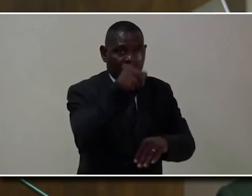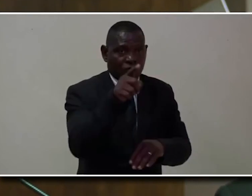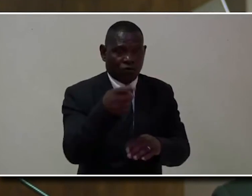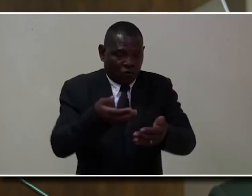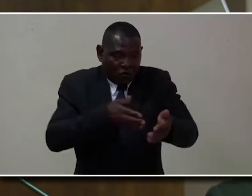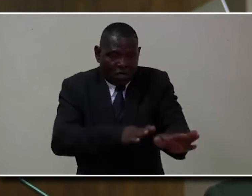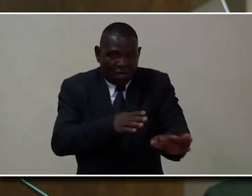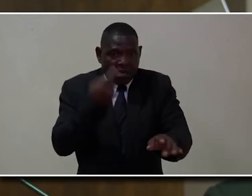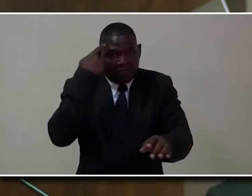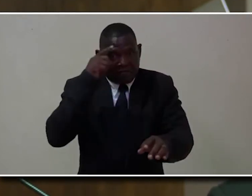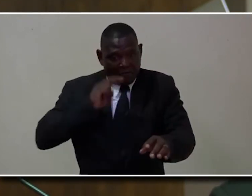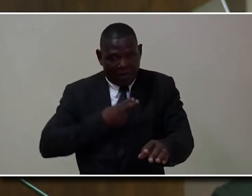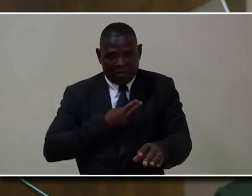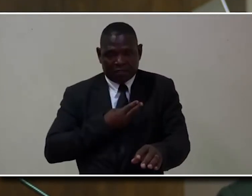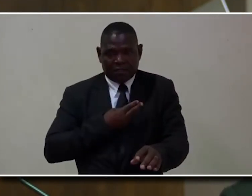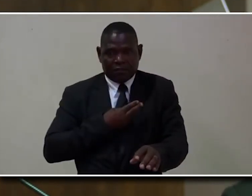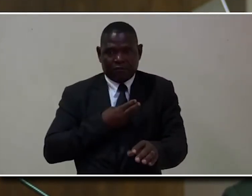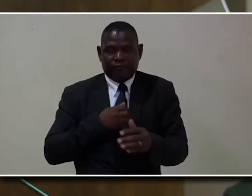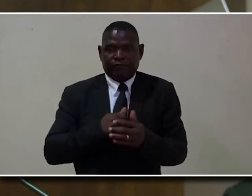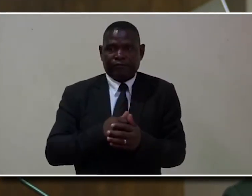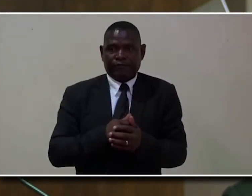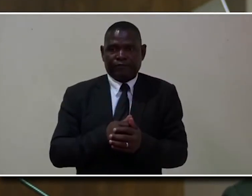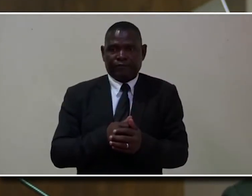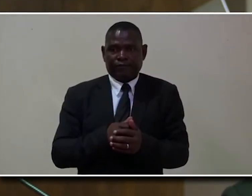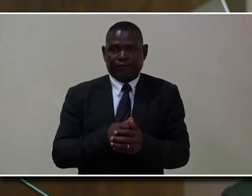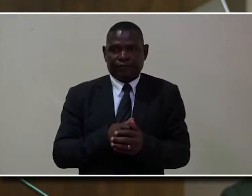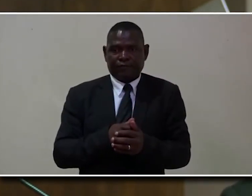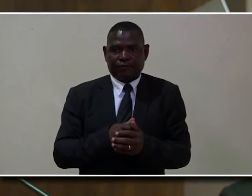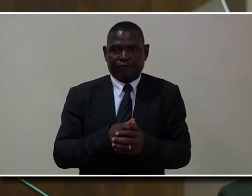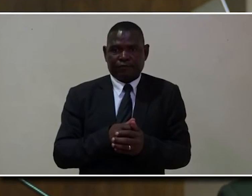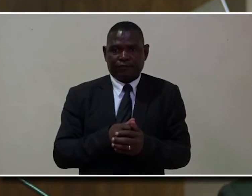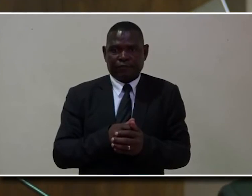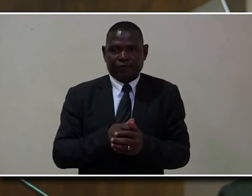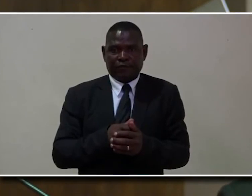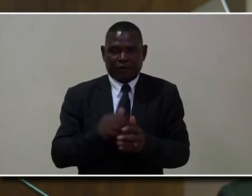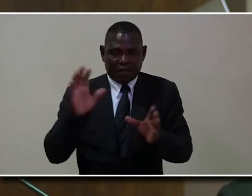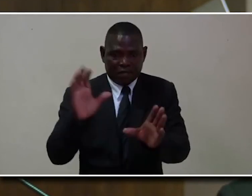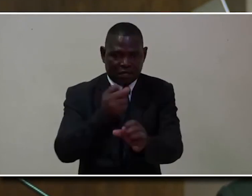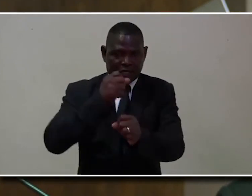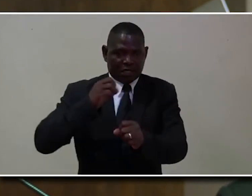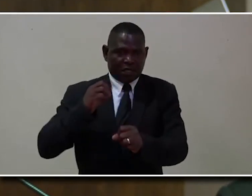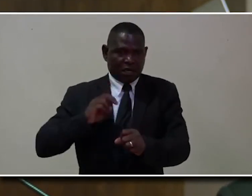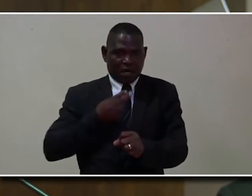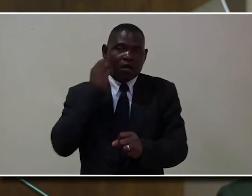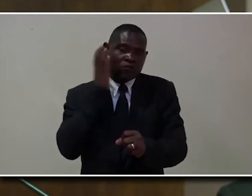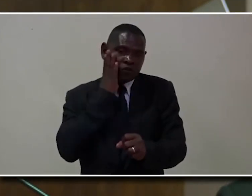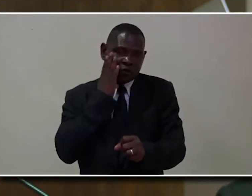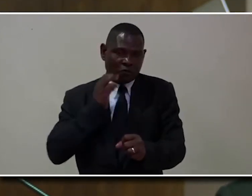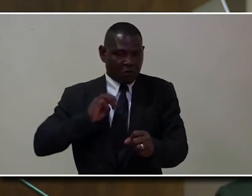iyemwe munatuma kuzatifera ife. We believe that he will come to take us home. Tibvomeranso kuti azadza